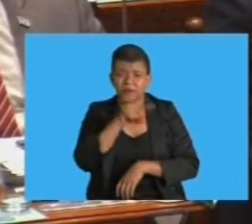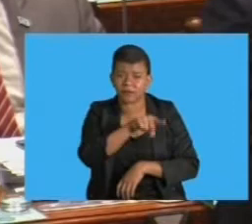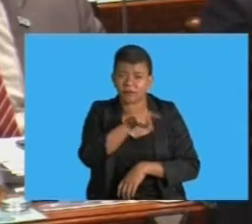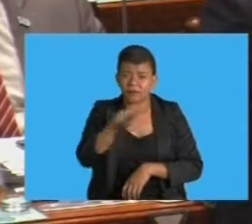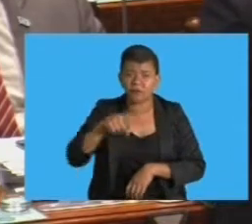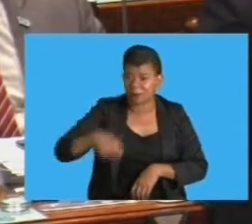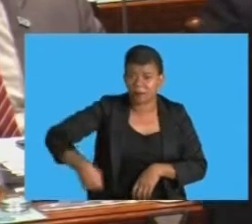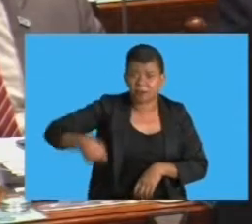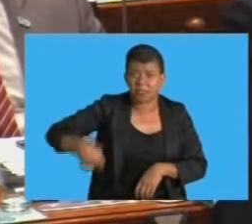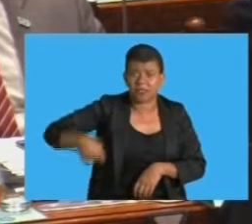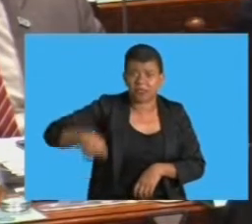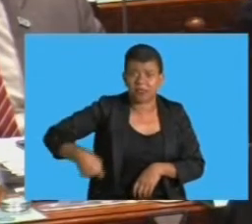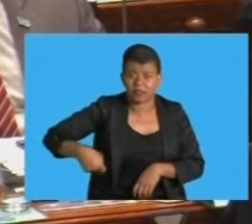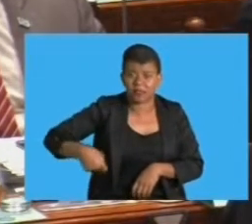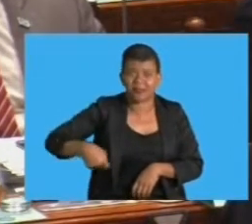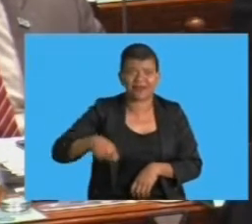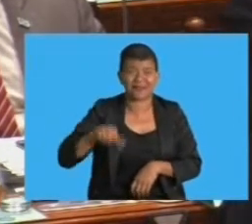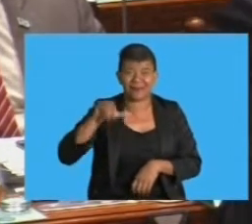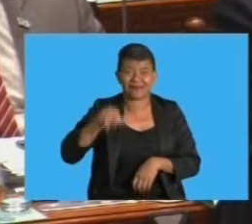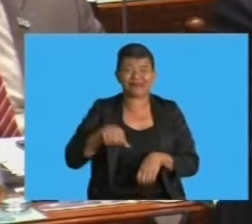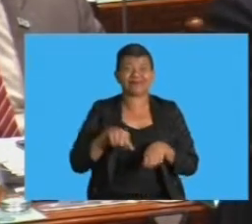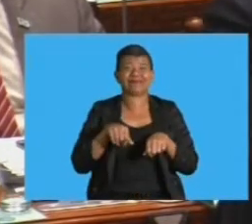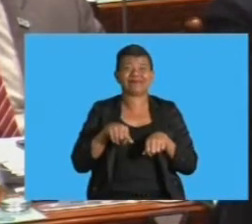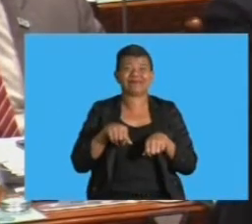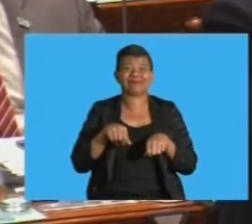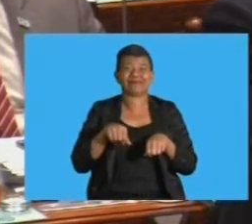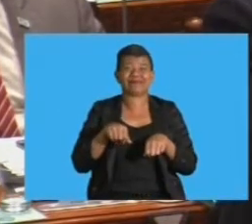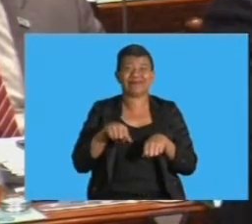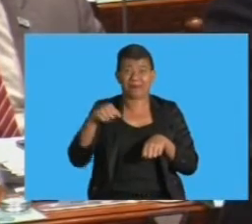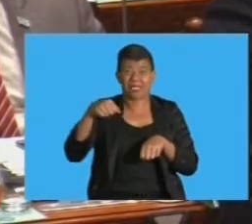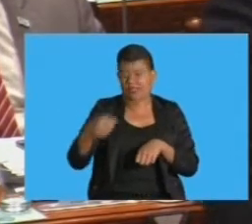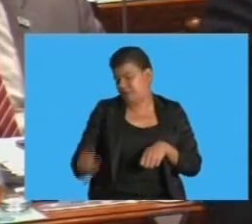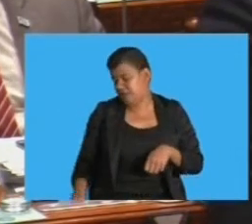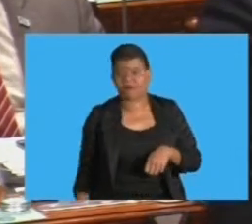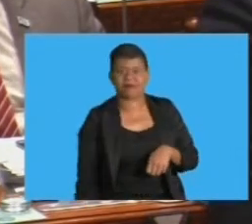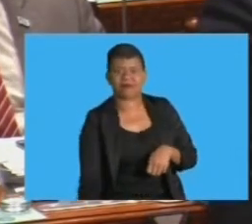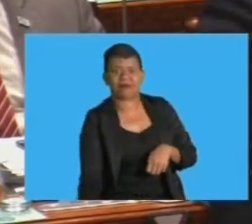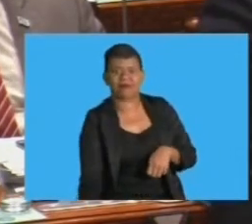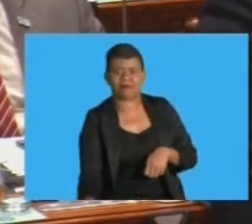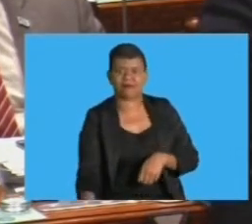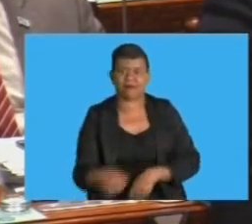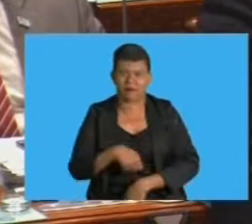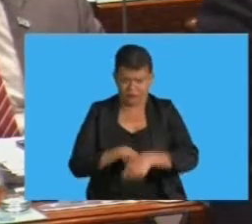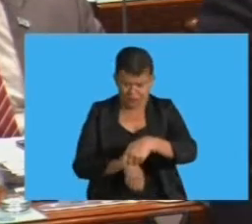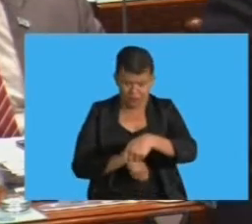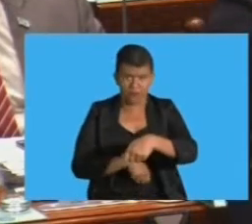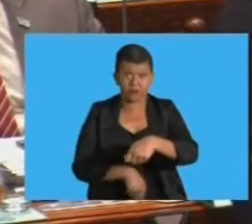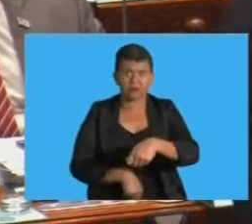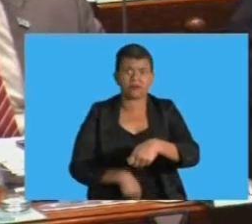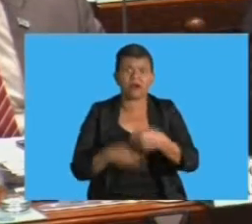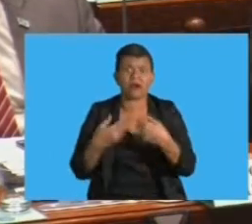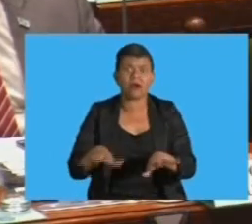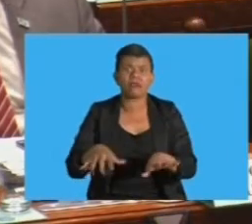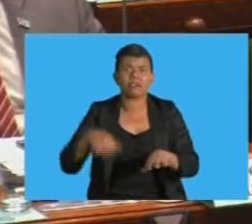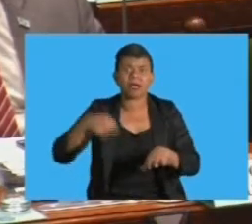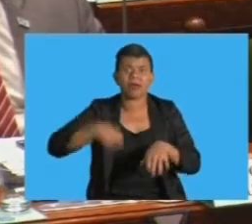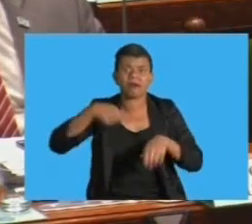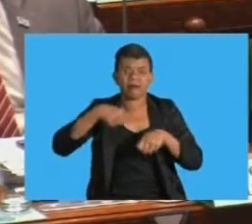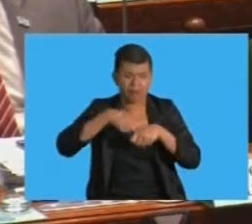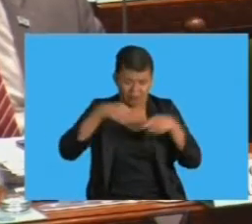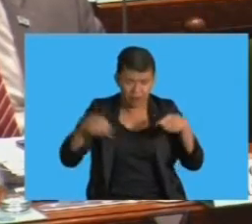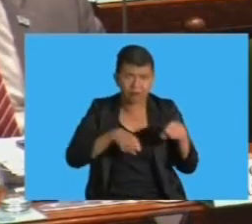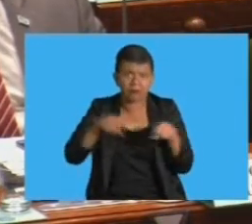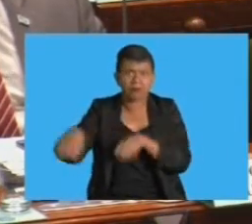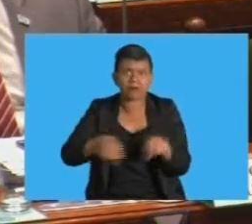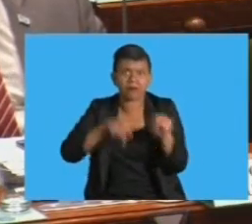in the planes, bags are going in, bags are coming out, things are being taken out. And Mr. Speaker, sir, organizations like